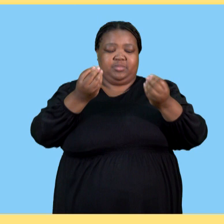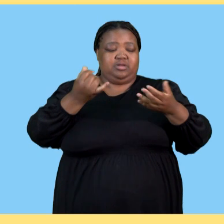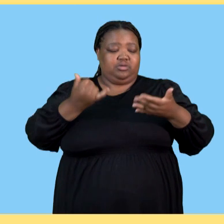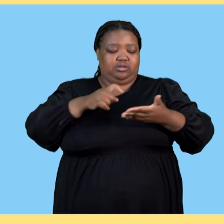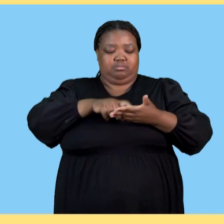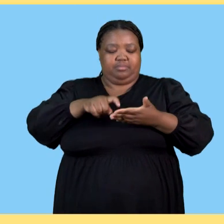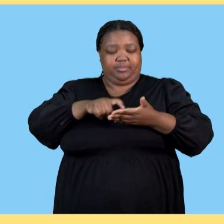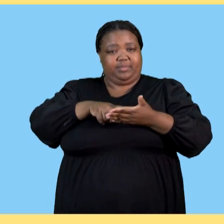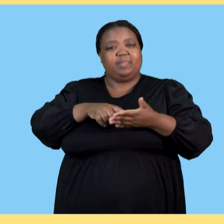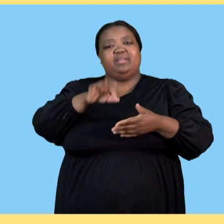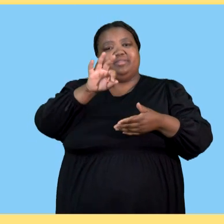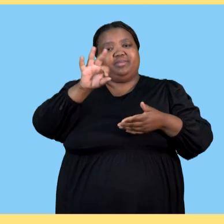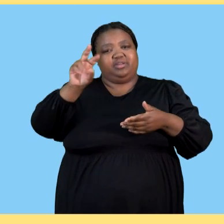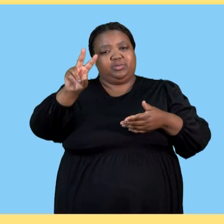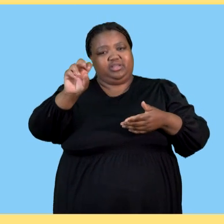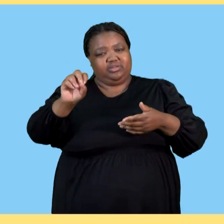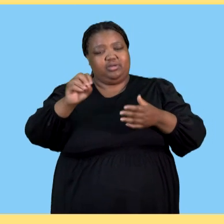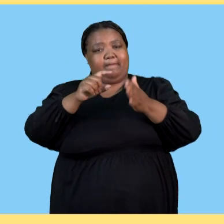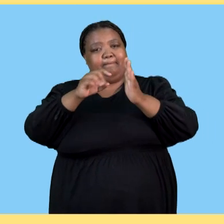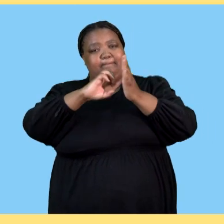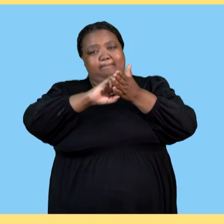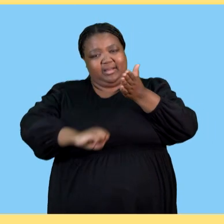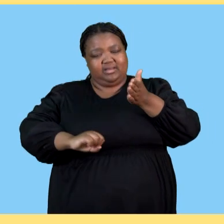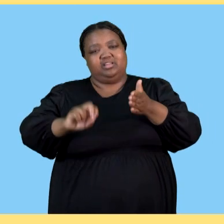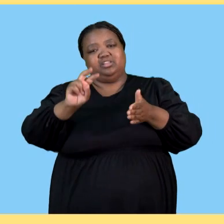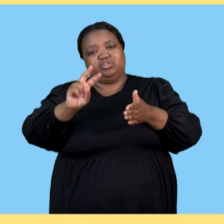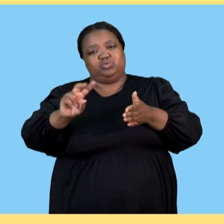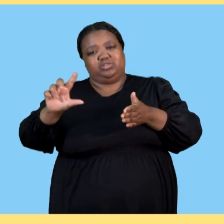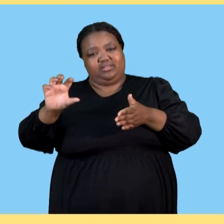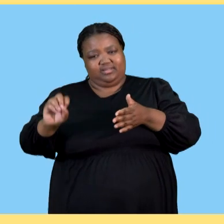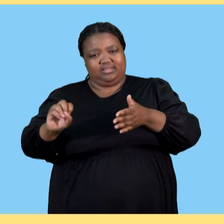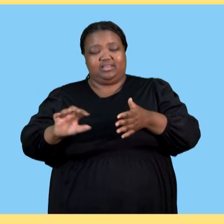calculator, 320 minus 270, the difference becomes